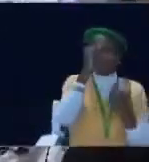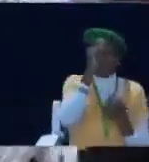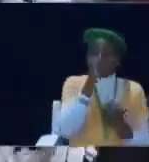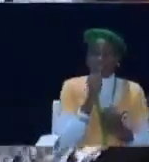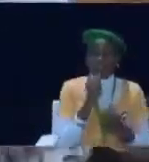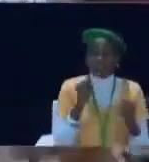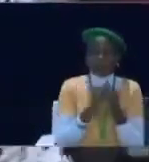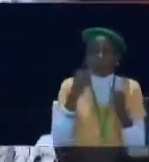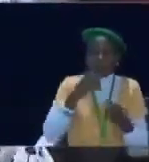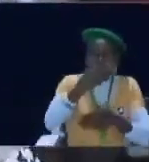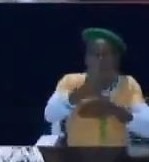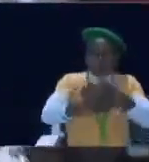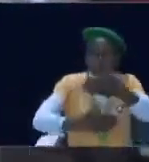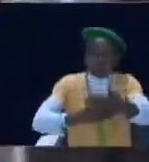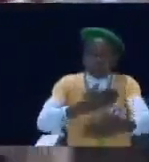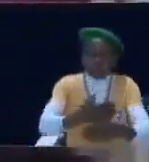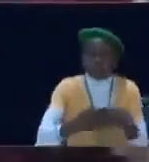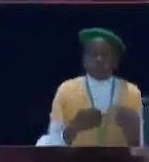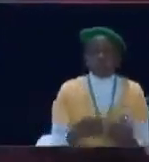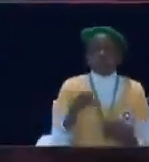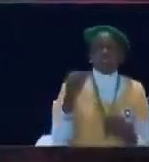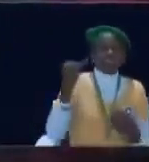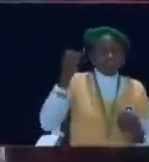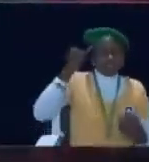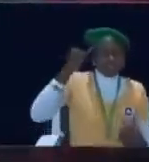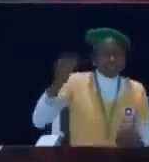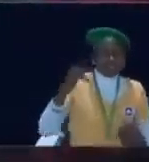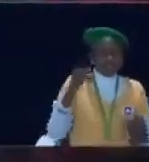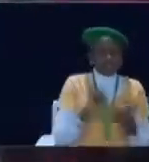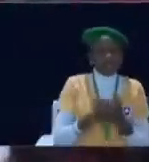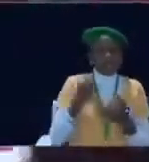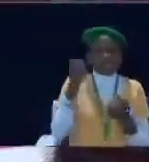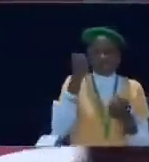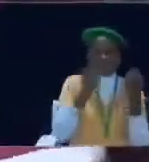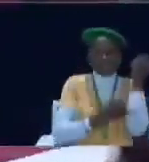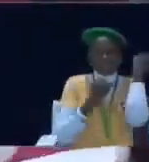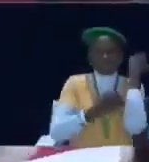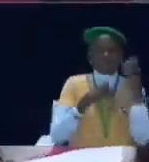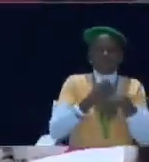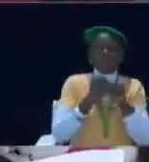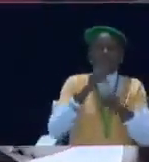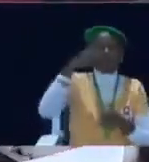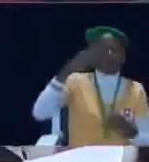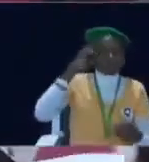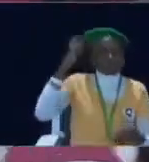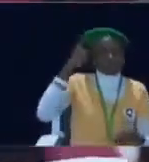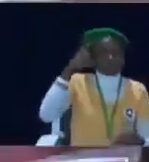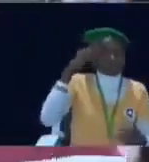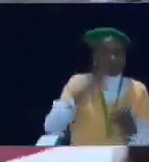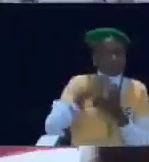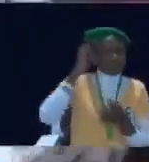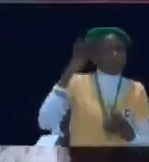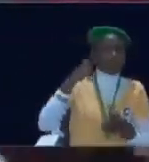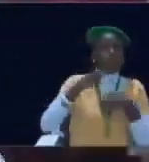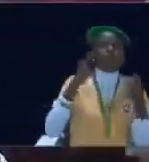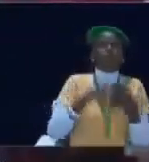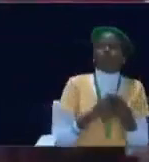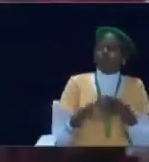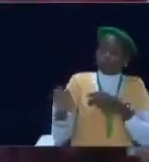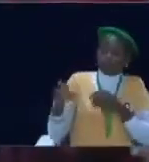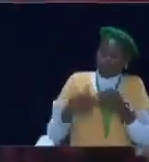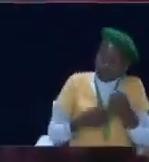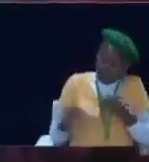With the process. Imagine that Joseph made up his mind that he was going to do it his own